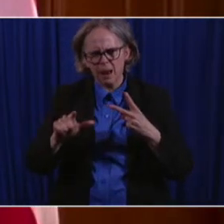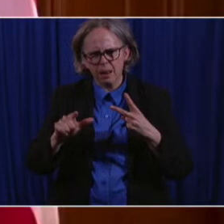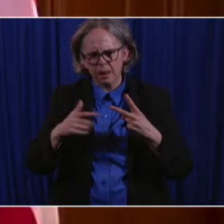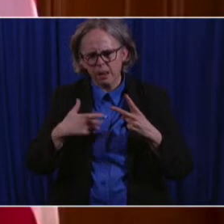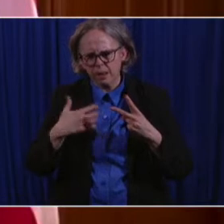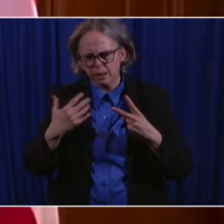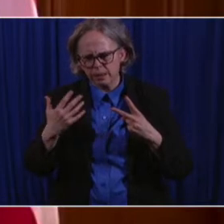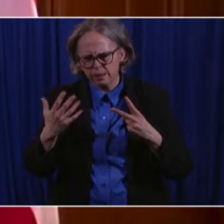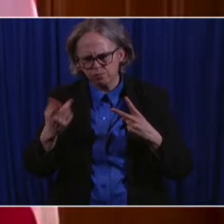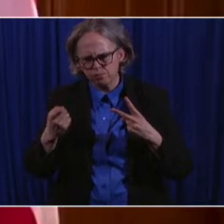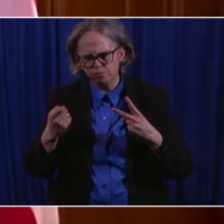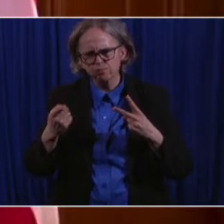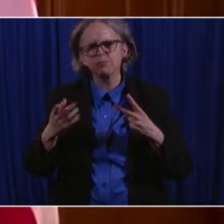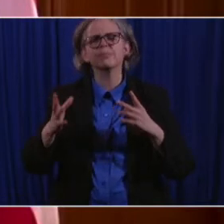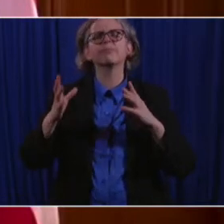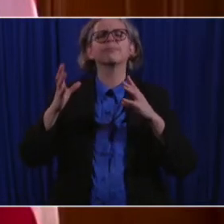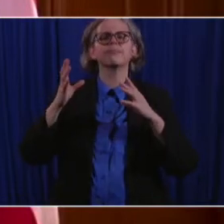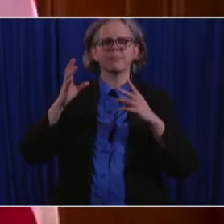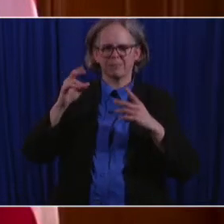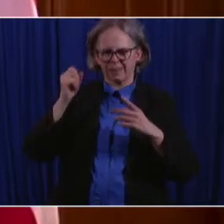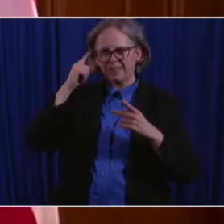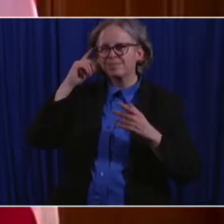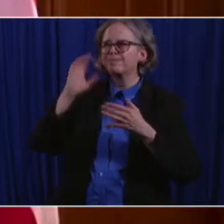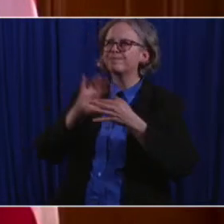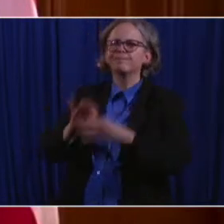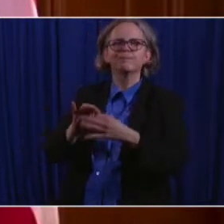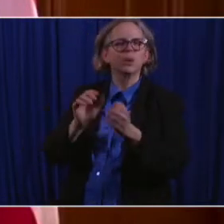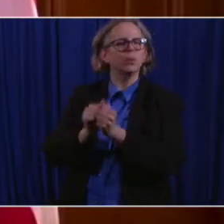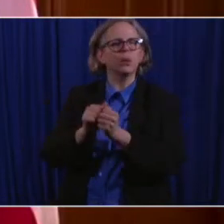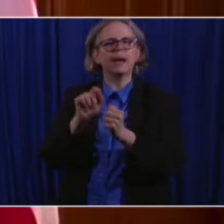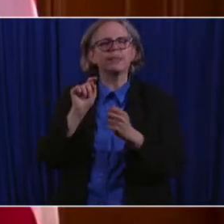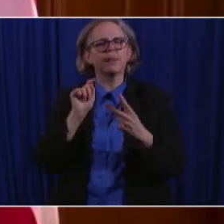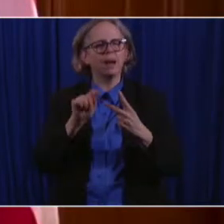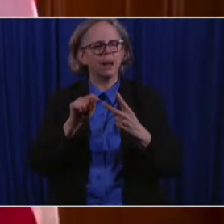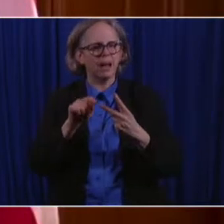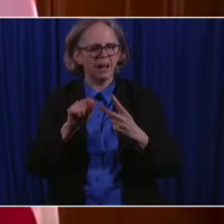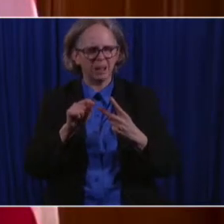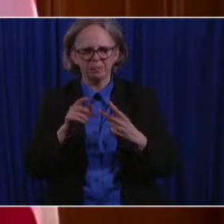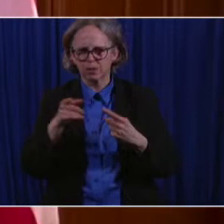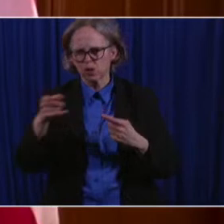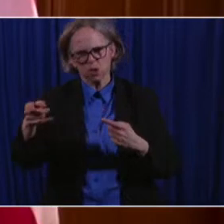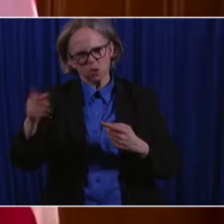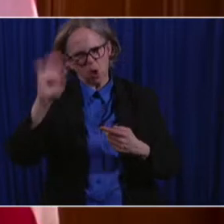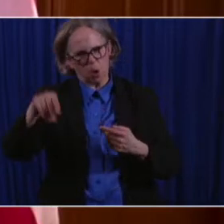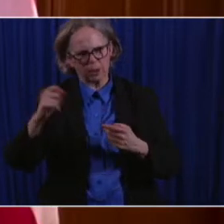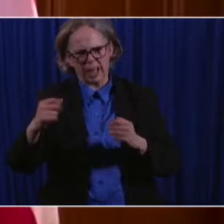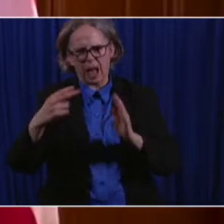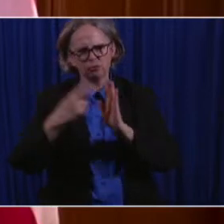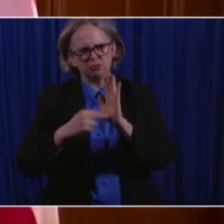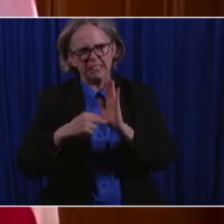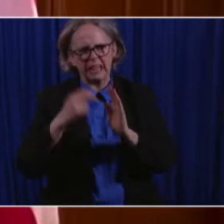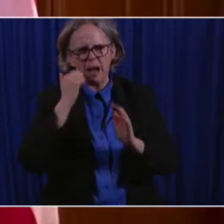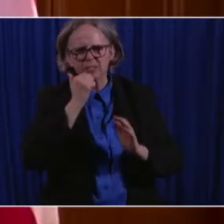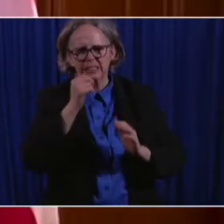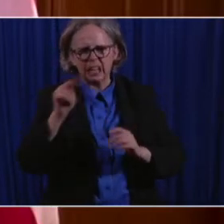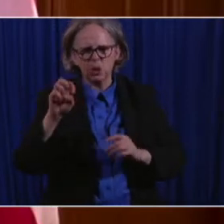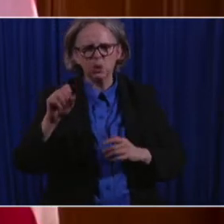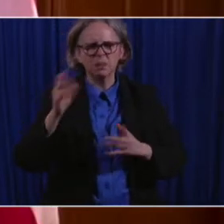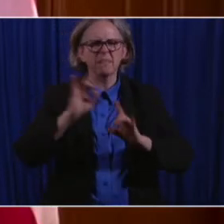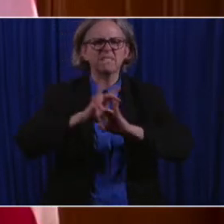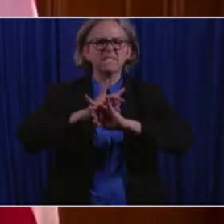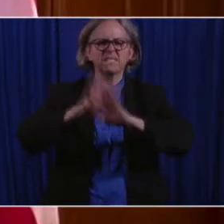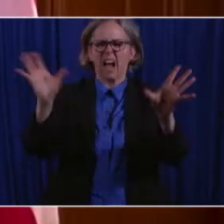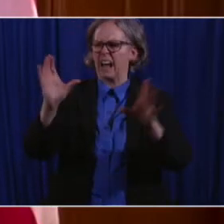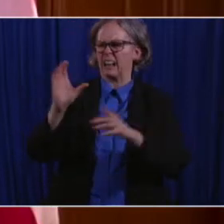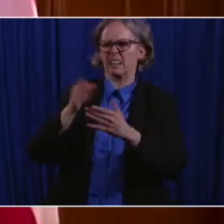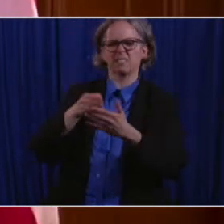focuses on dealing with what is in the news a lot, and that is violent crime and how we get at